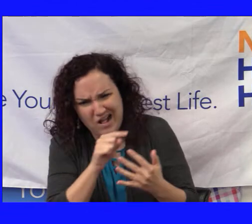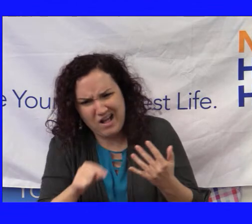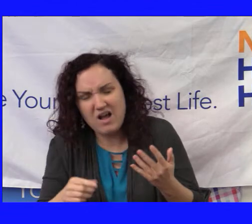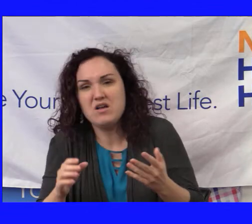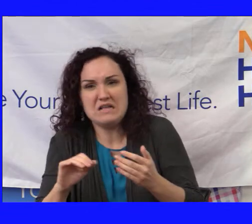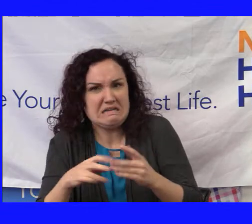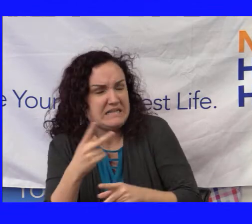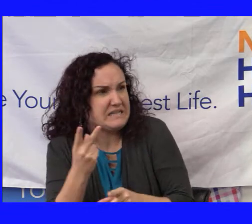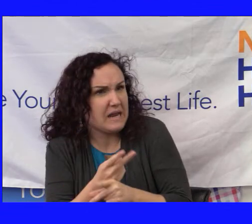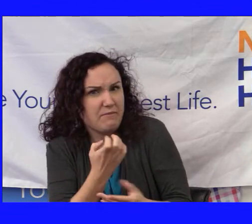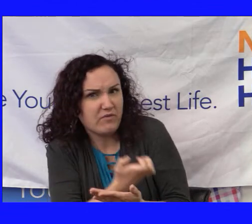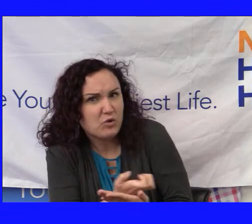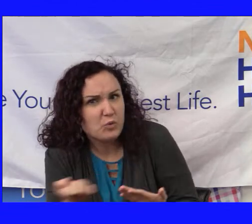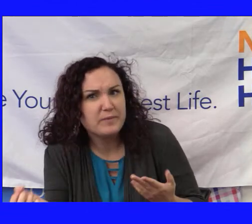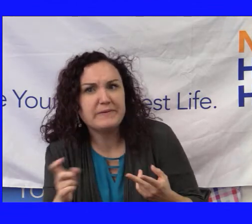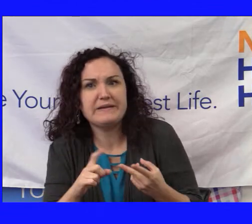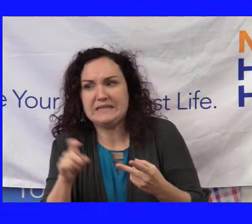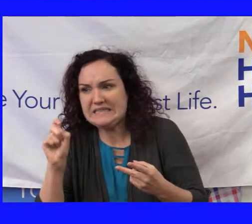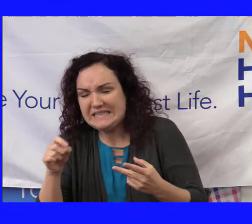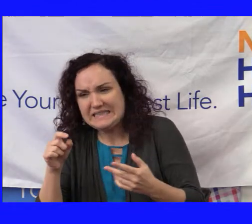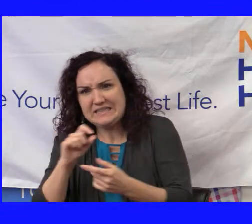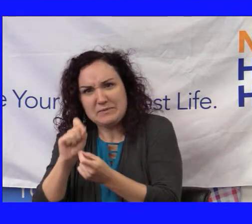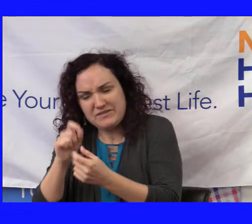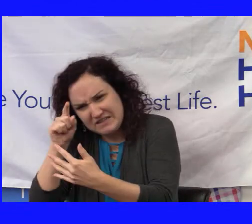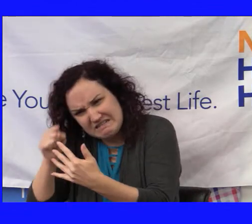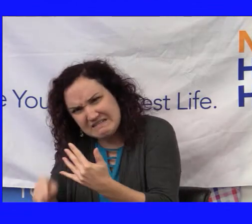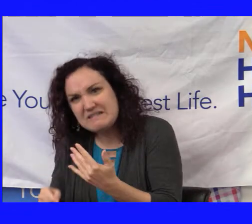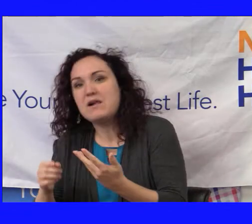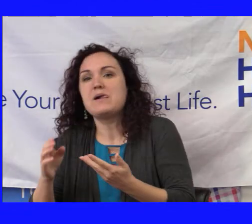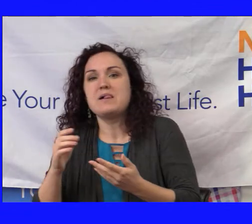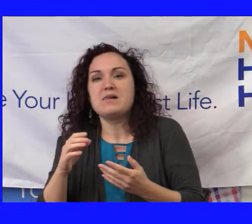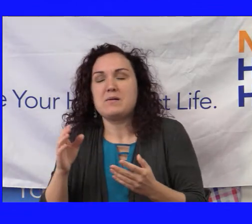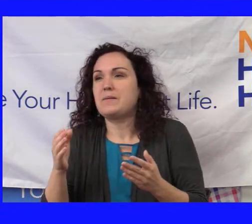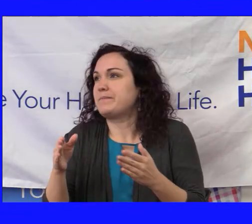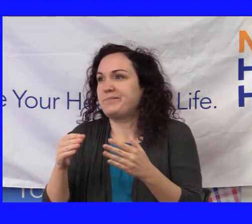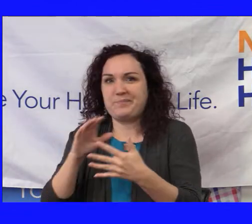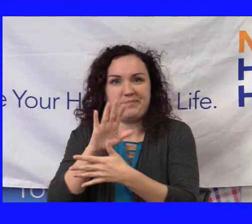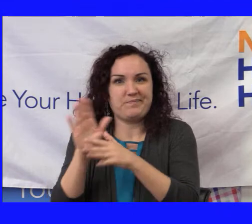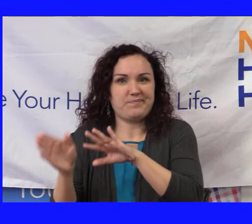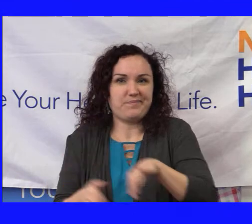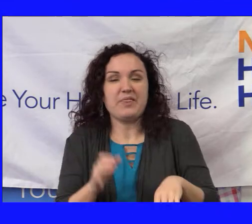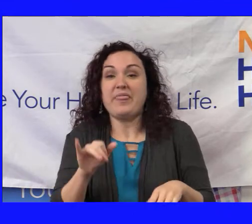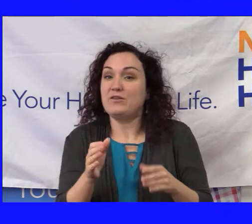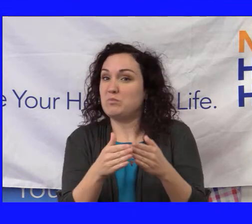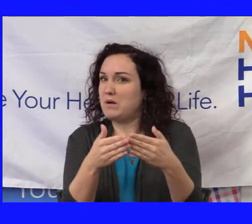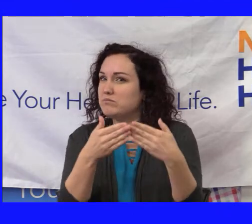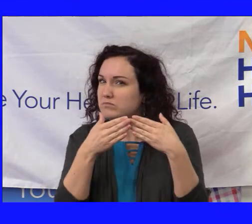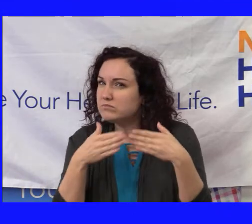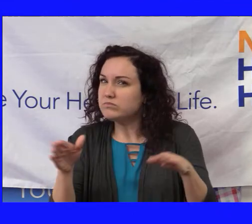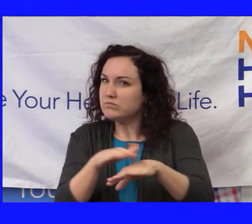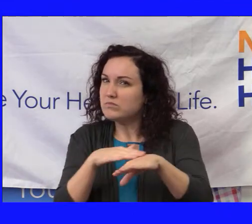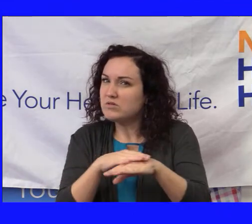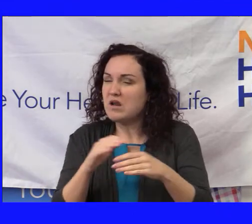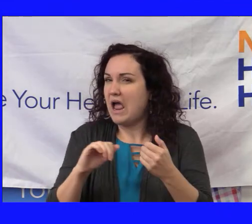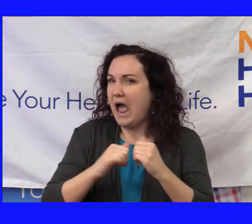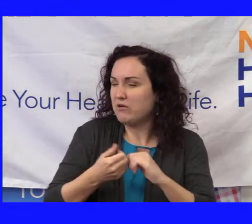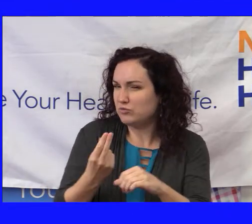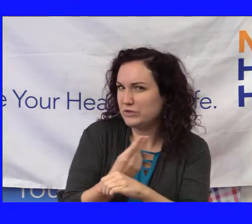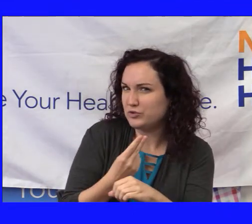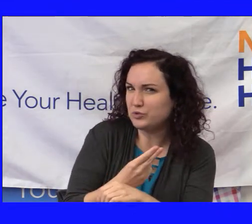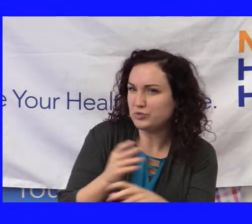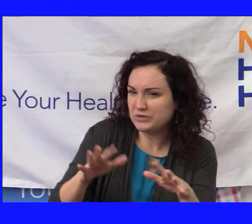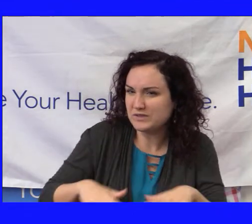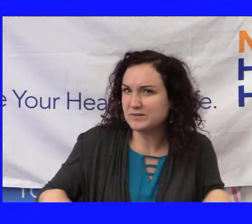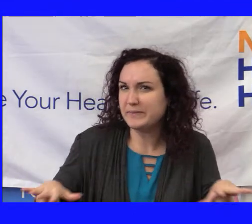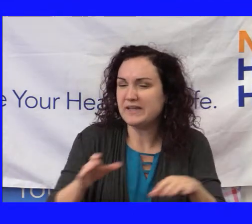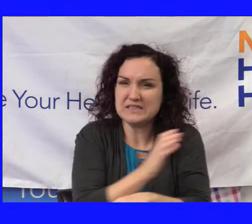the type of needs we have, and even more broadly speaking, you know, should we be in this space? How should we be in this